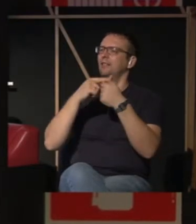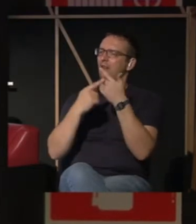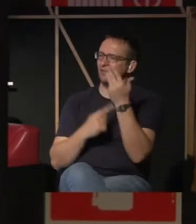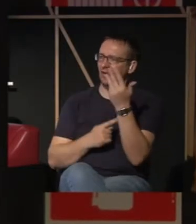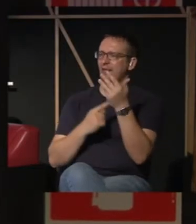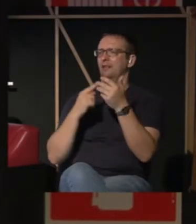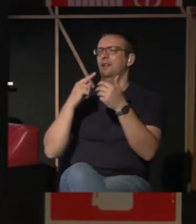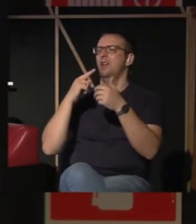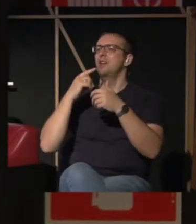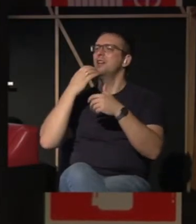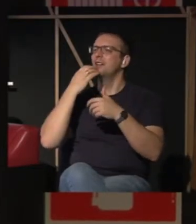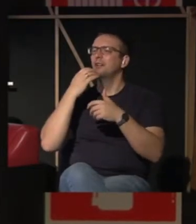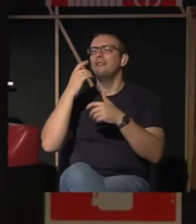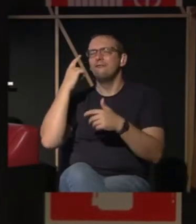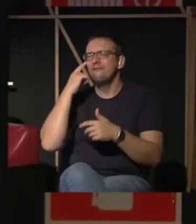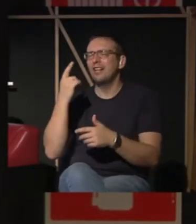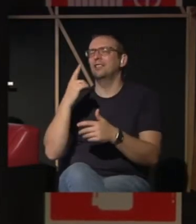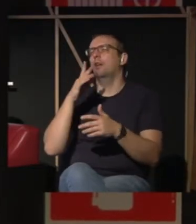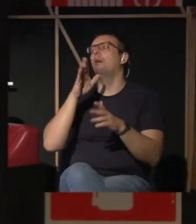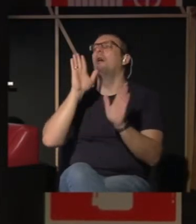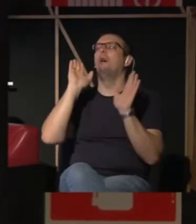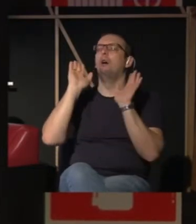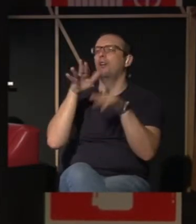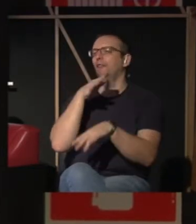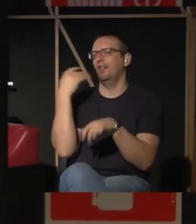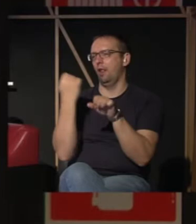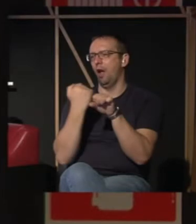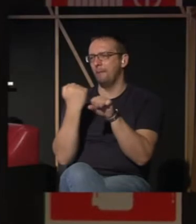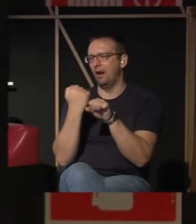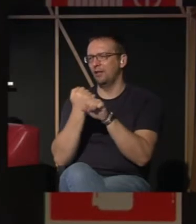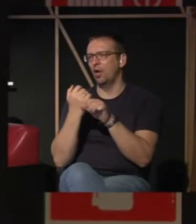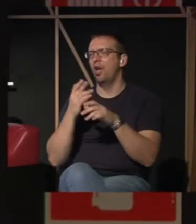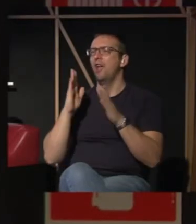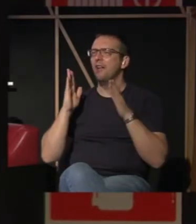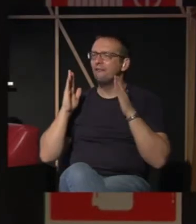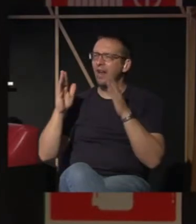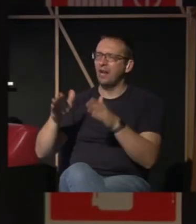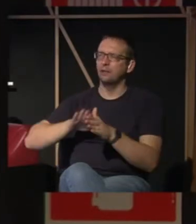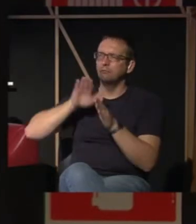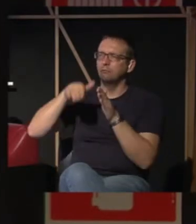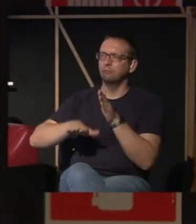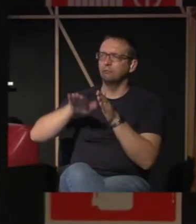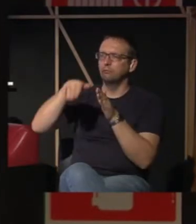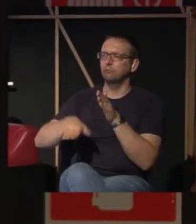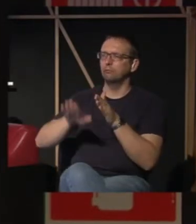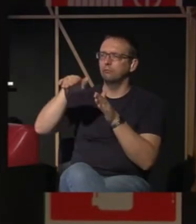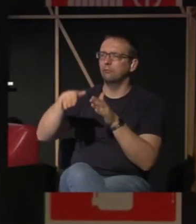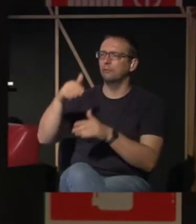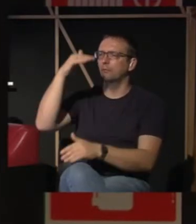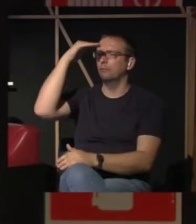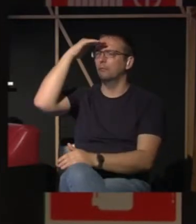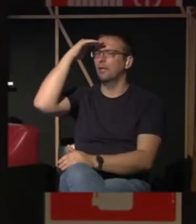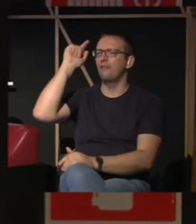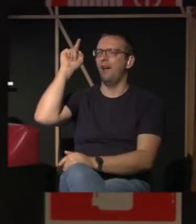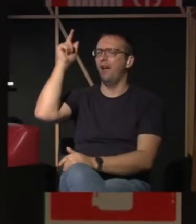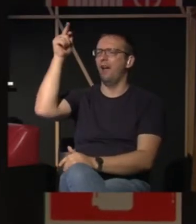travel, and it is a non-ending road. We will continue to go on this journey, and hopefully together with a lot of you. We